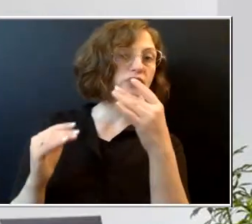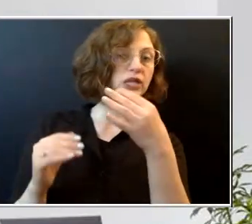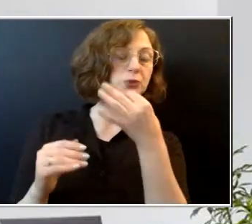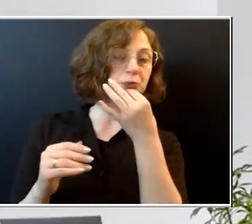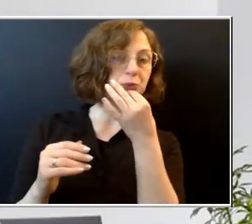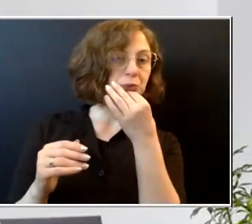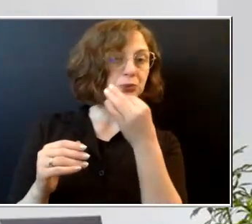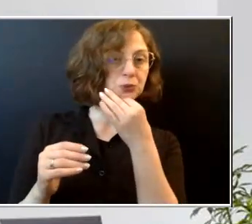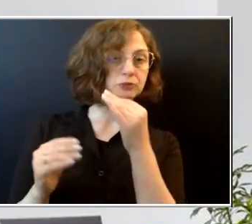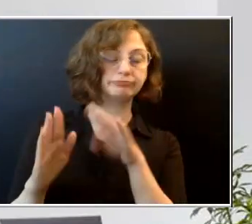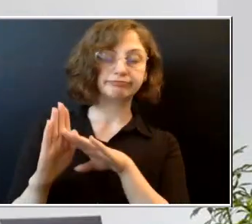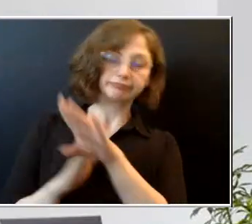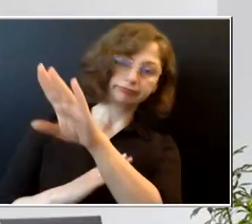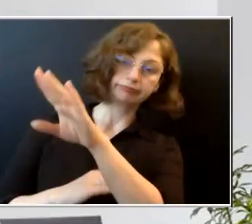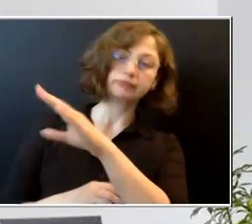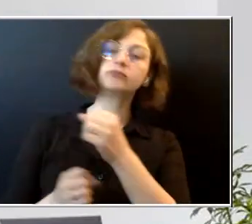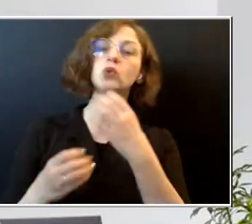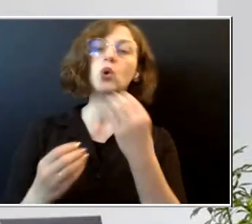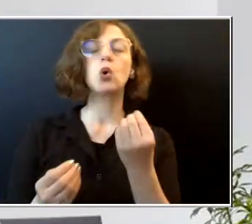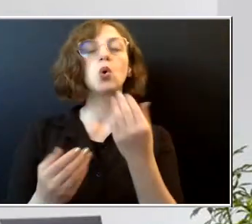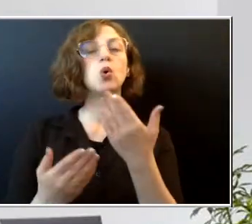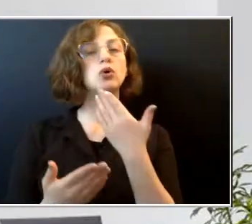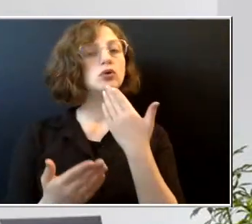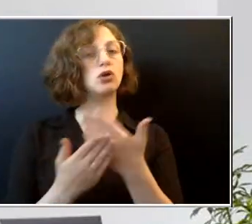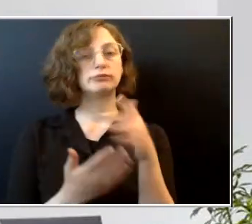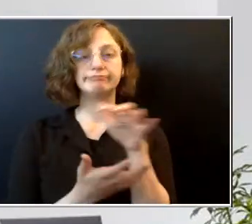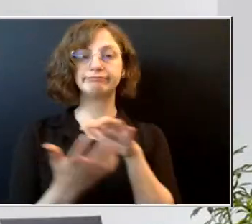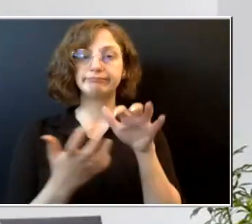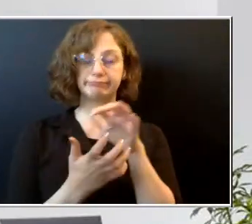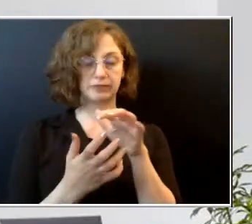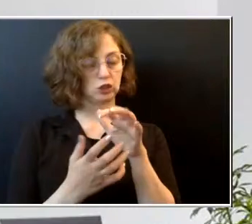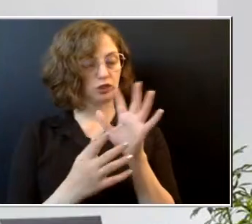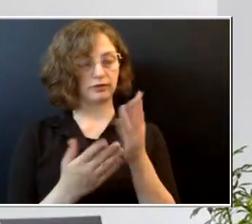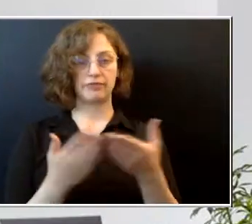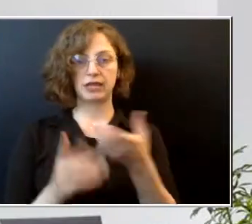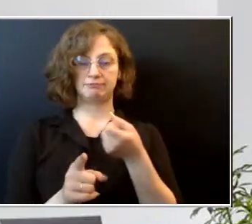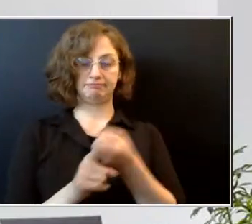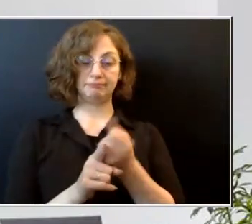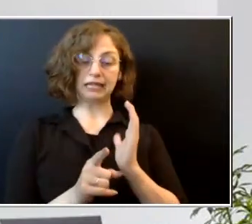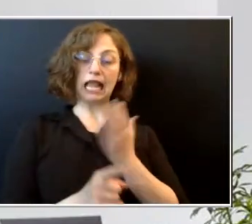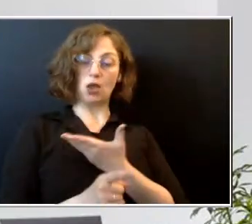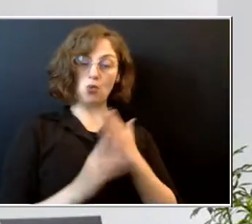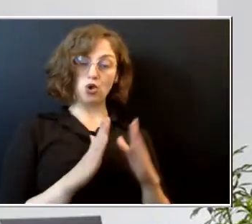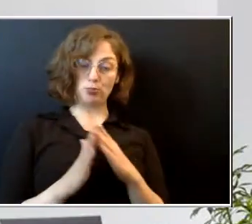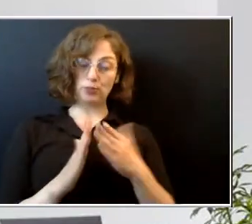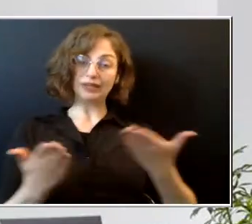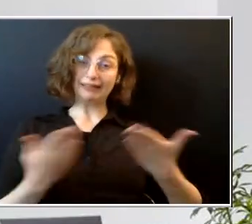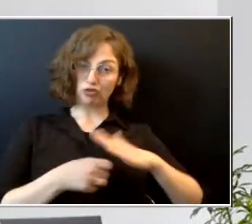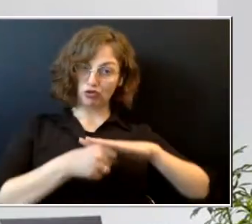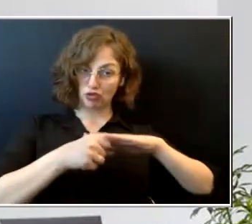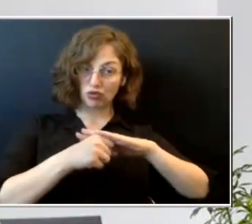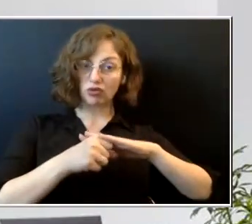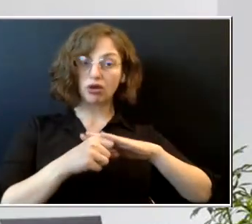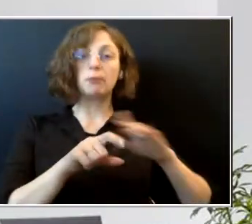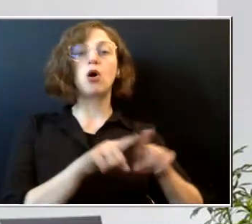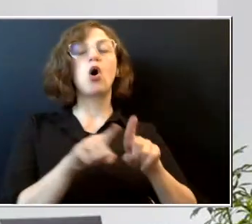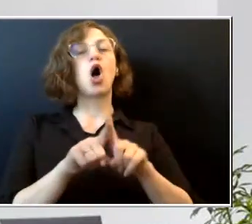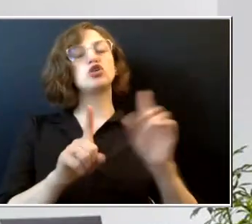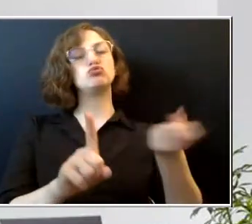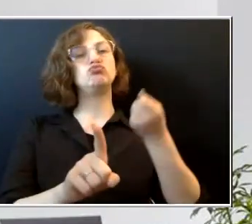our own community, but also acting as part of a larger group